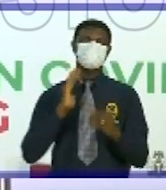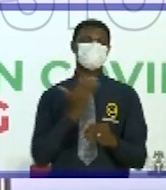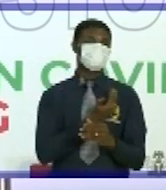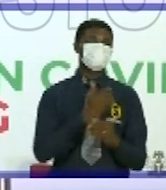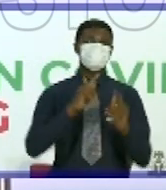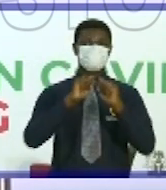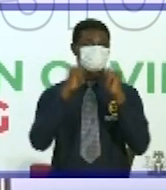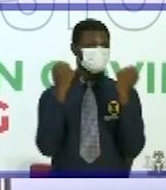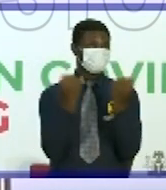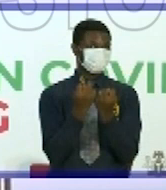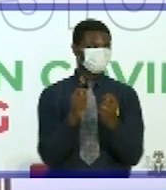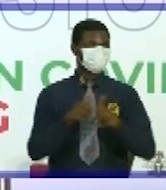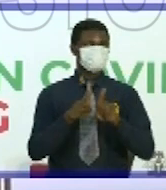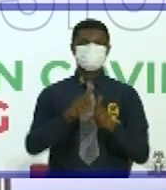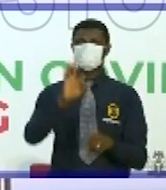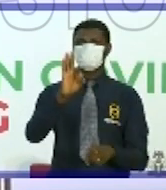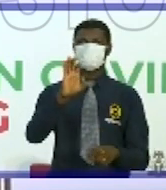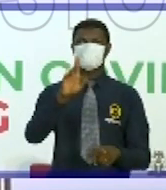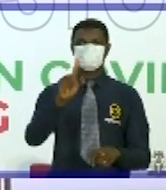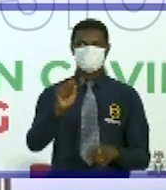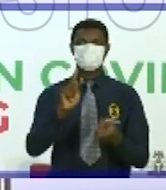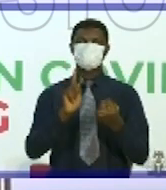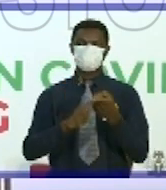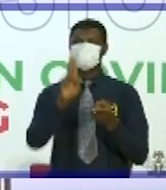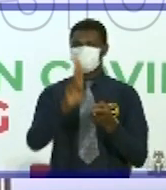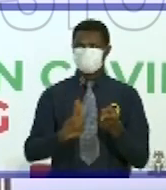FCT for allowing us to use the state at the